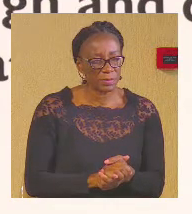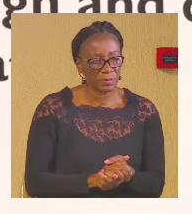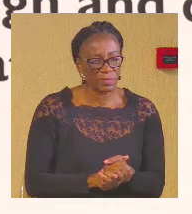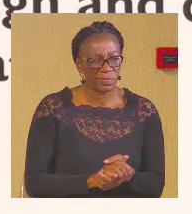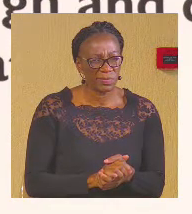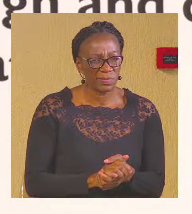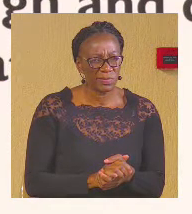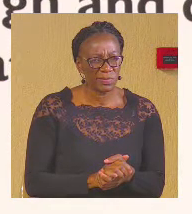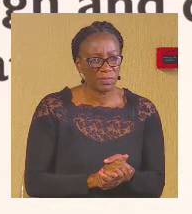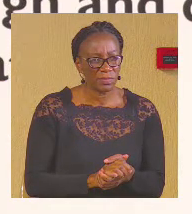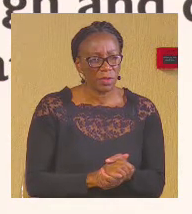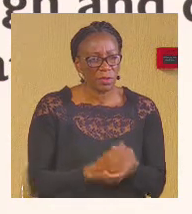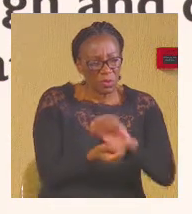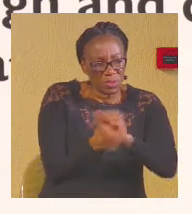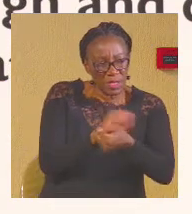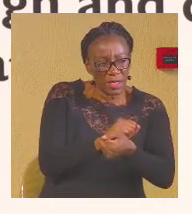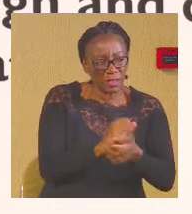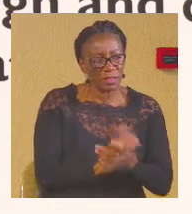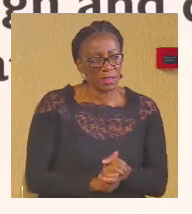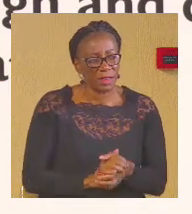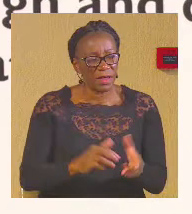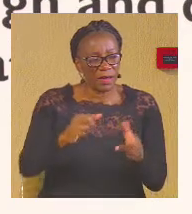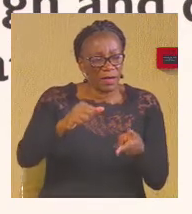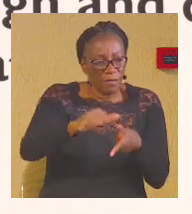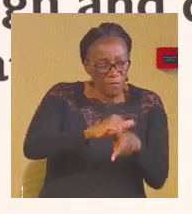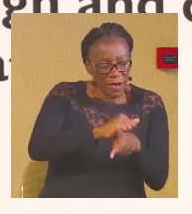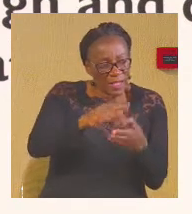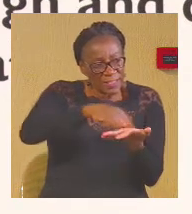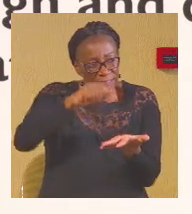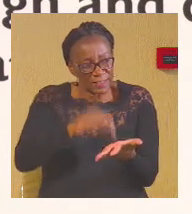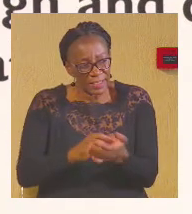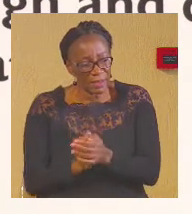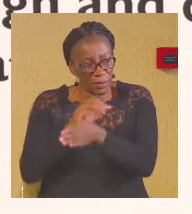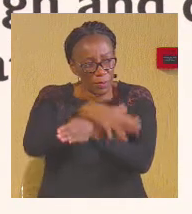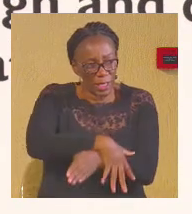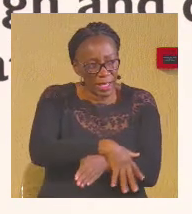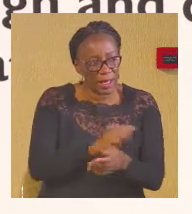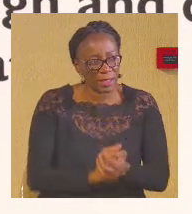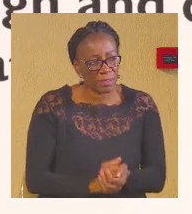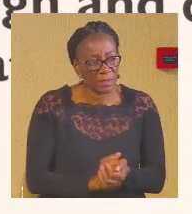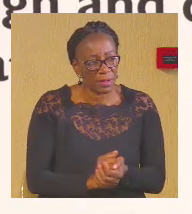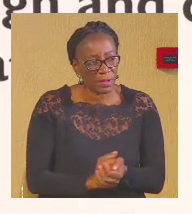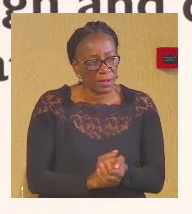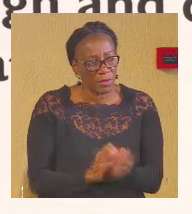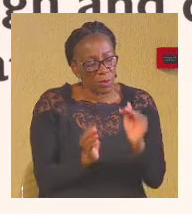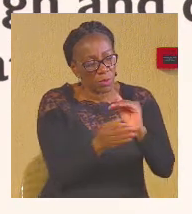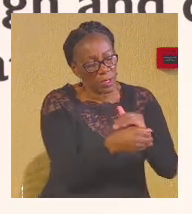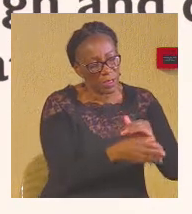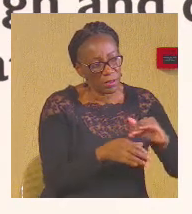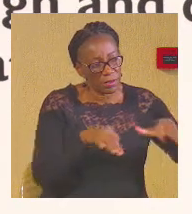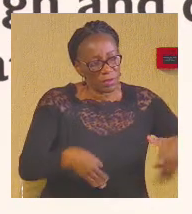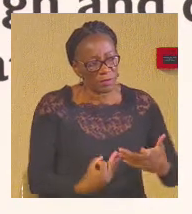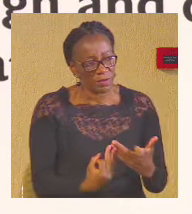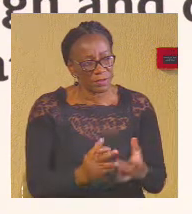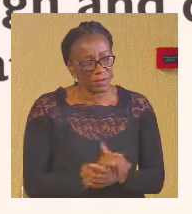Youth Center, and obviously then looking at how do we upgrade Keetmanshoop Hospital to have additional isolation facilities for the whole of